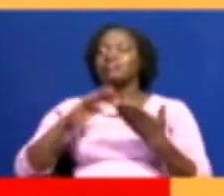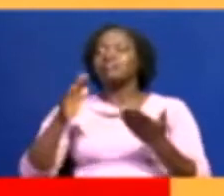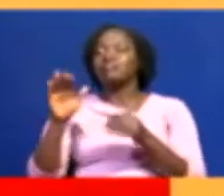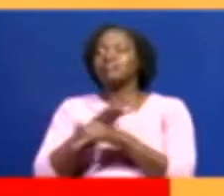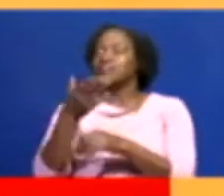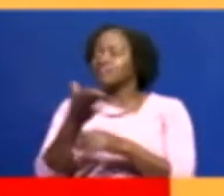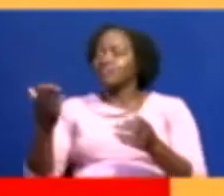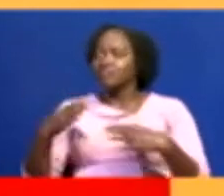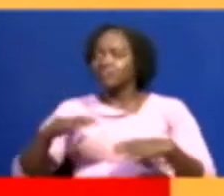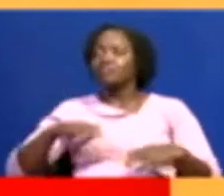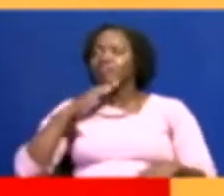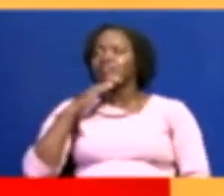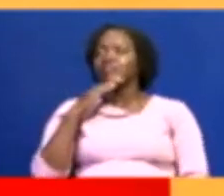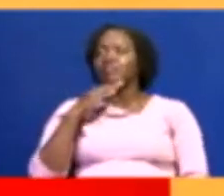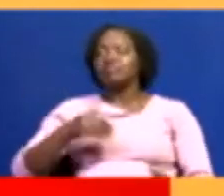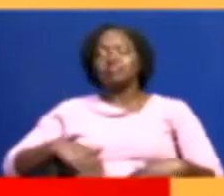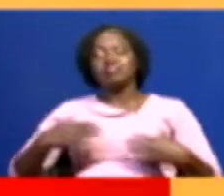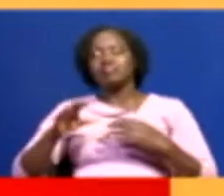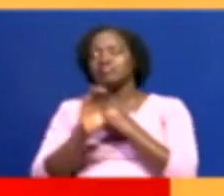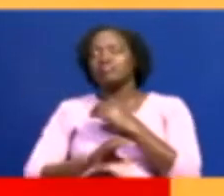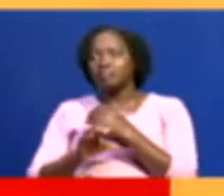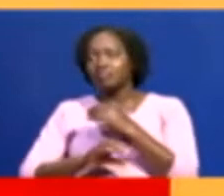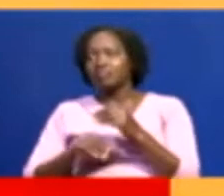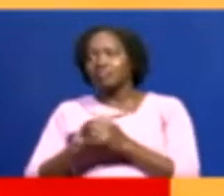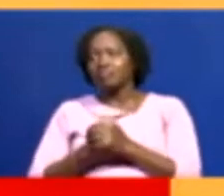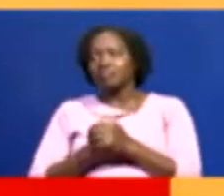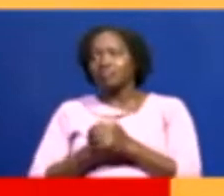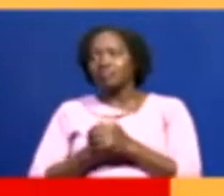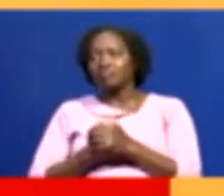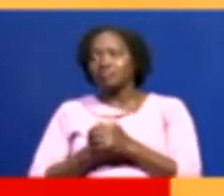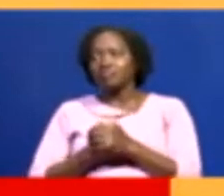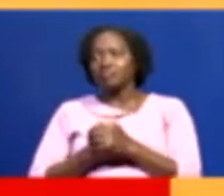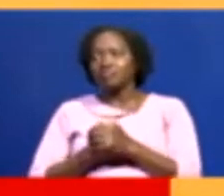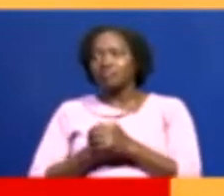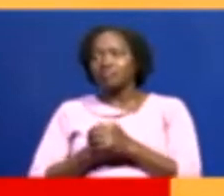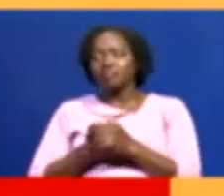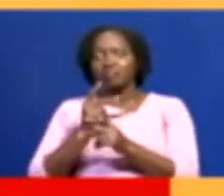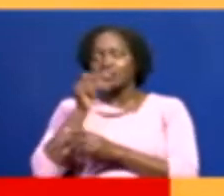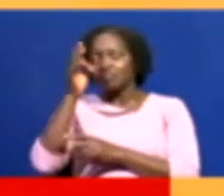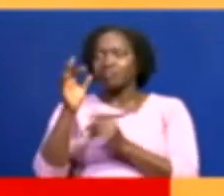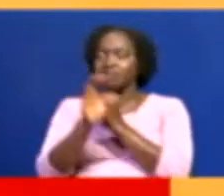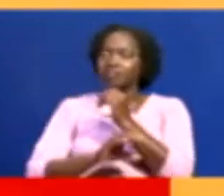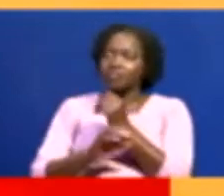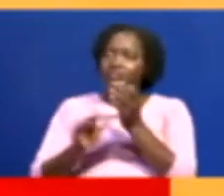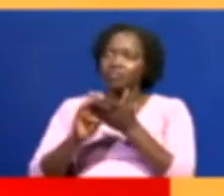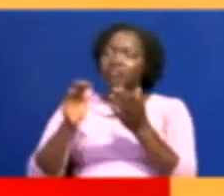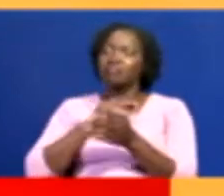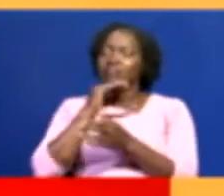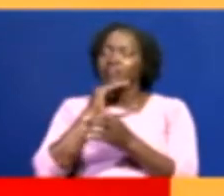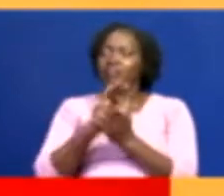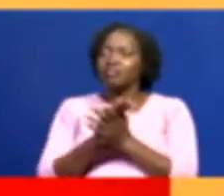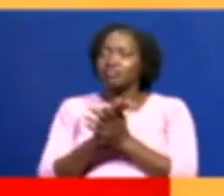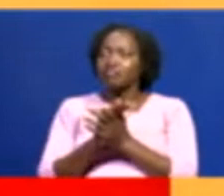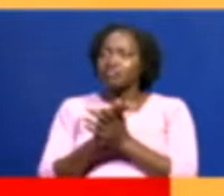of these people who are actually dying are the young people of this country. They are the people who are supposed to sustain the future of this country. Mm-hmm. Now, the more they die, is